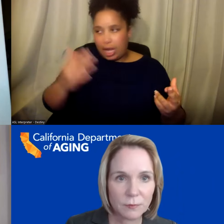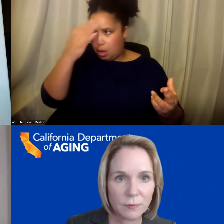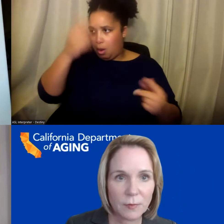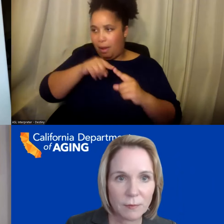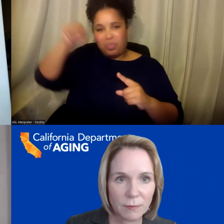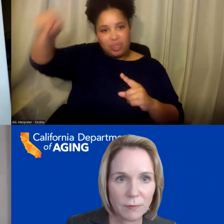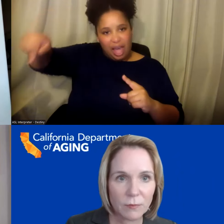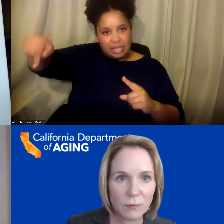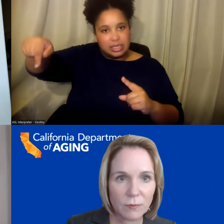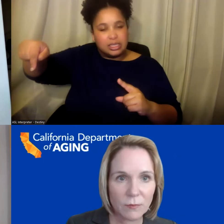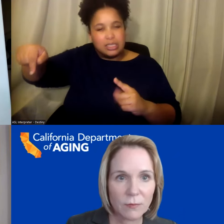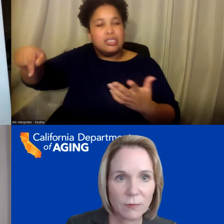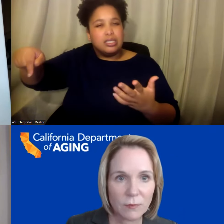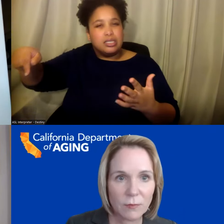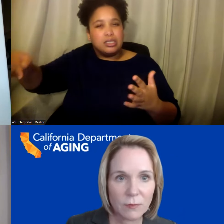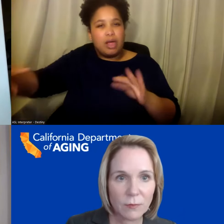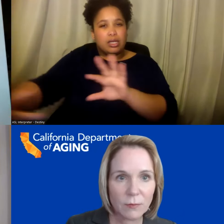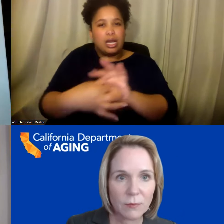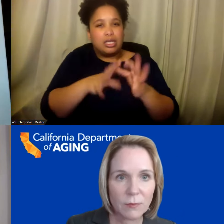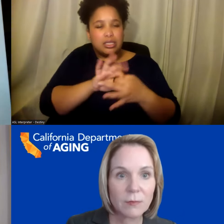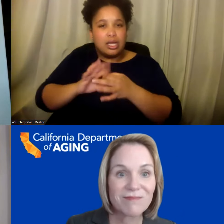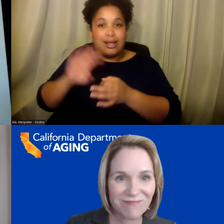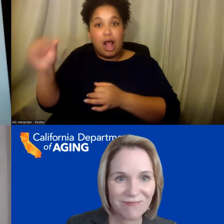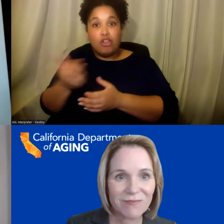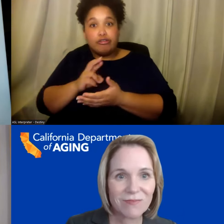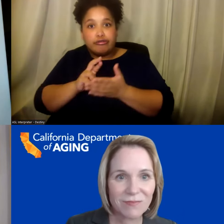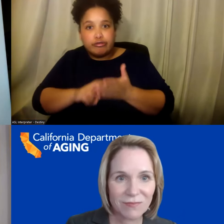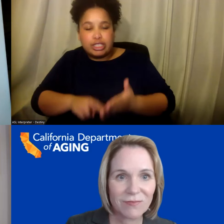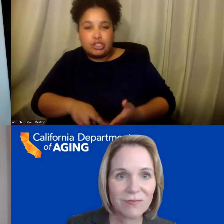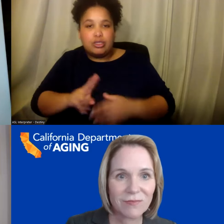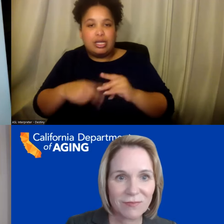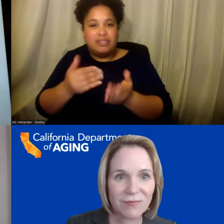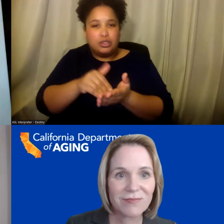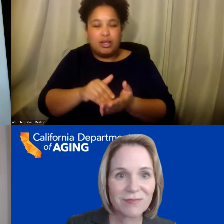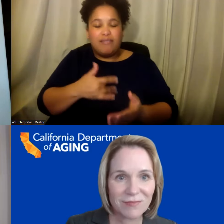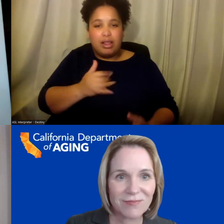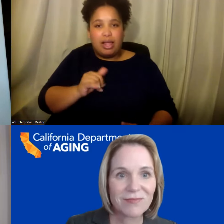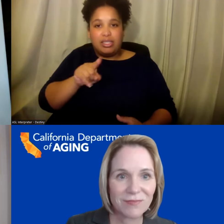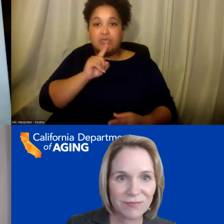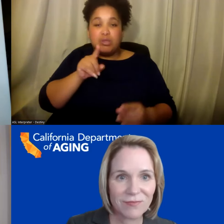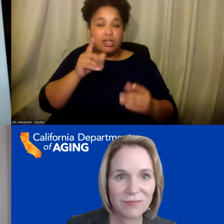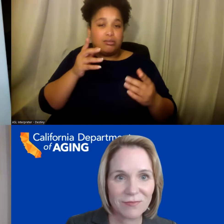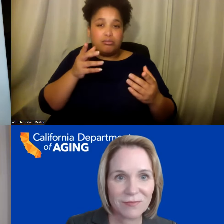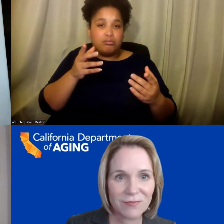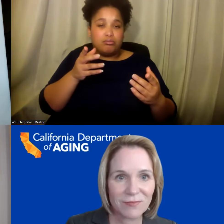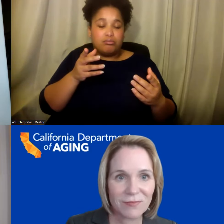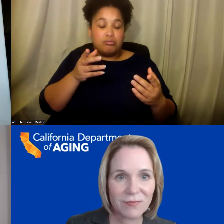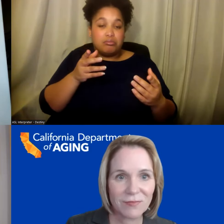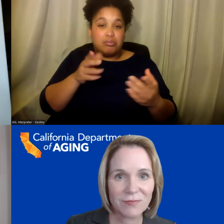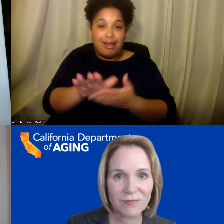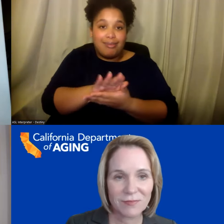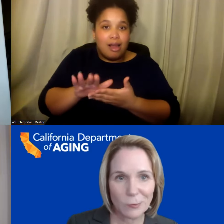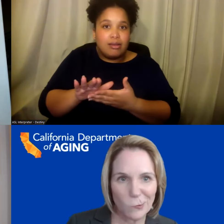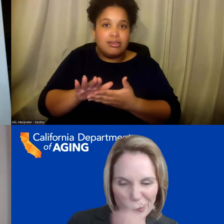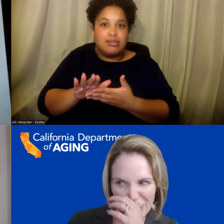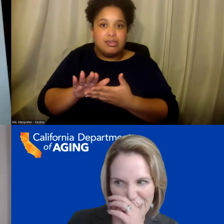that, and the other research centers, right? So I think I just think this is such a nice way to